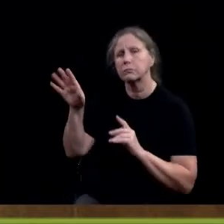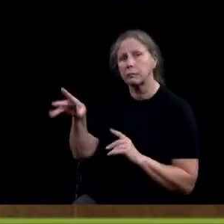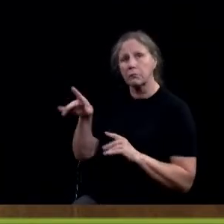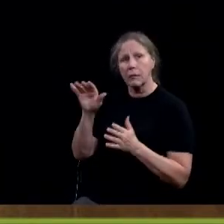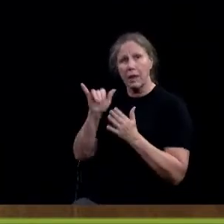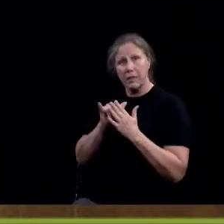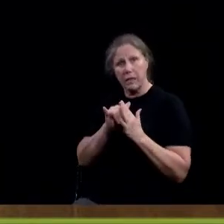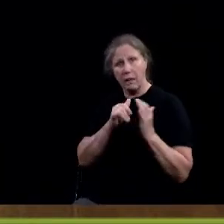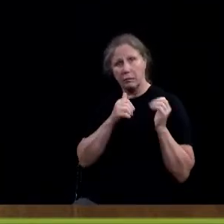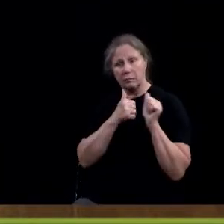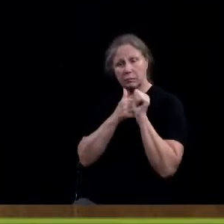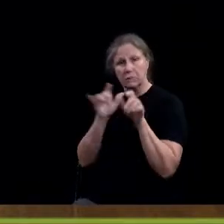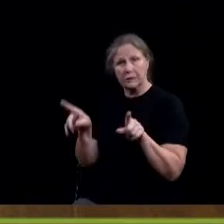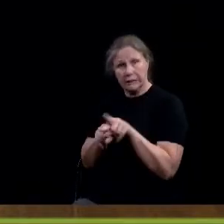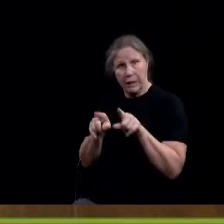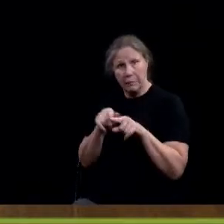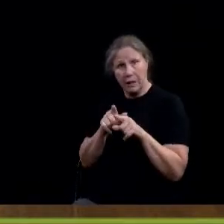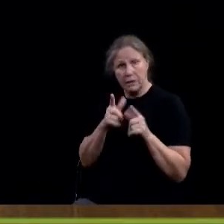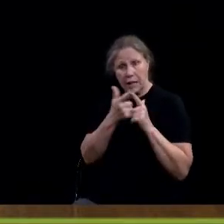in